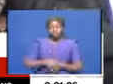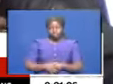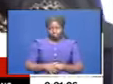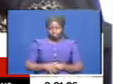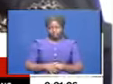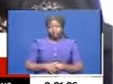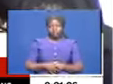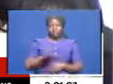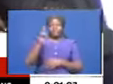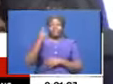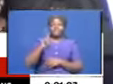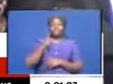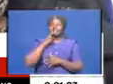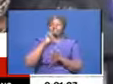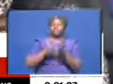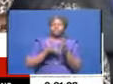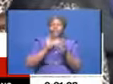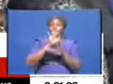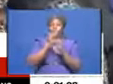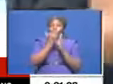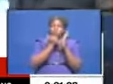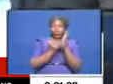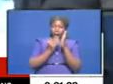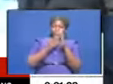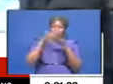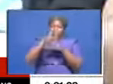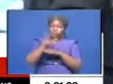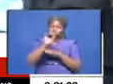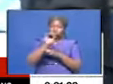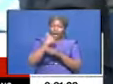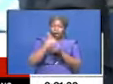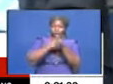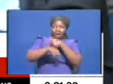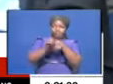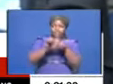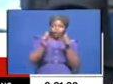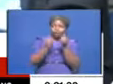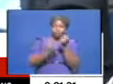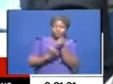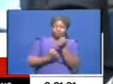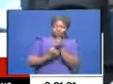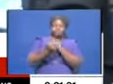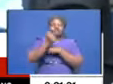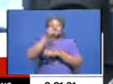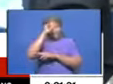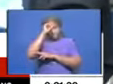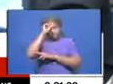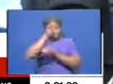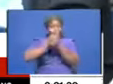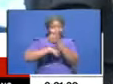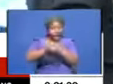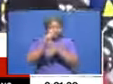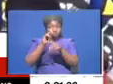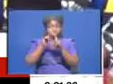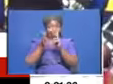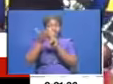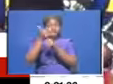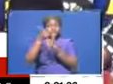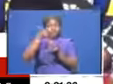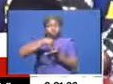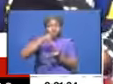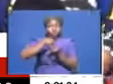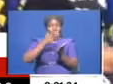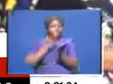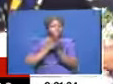First Lady said her Beyond Zero initiative has played a vital role in complementing the efforts by the government to achieve inclusivity by